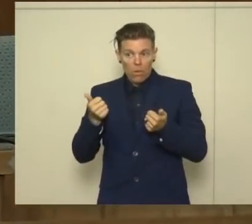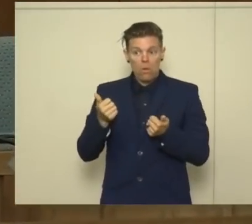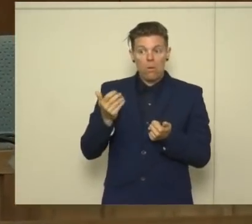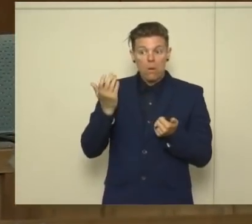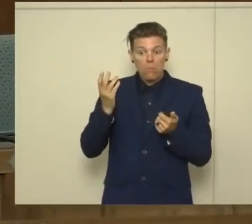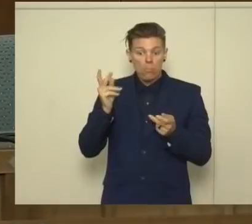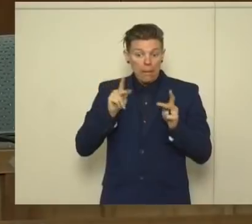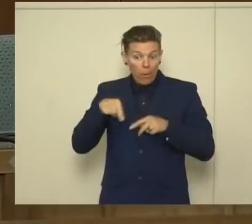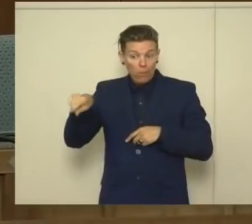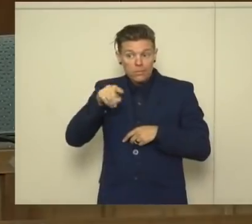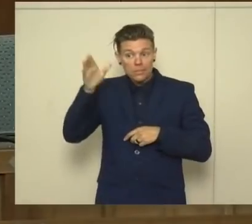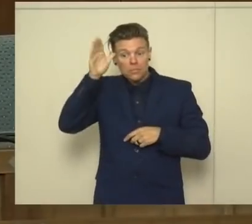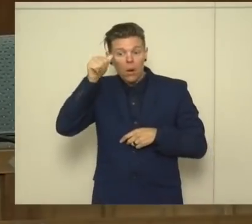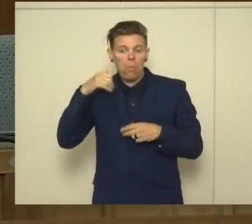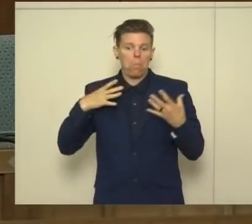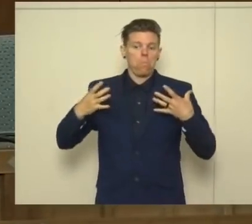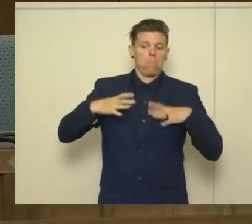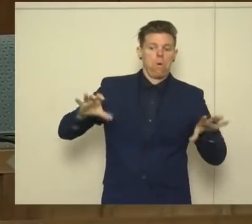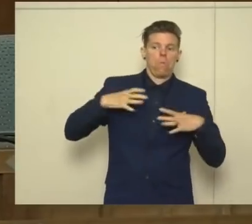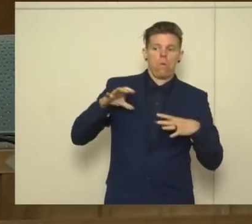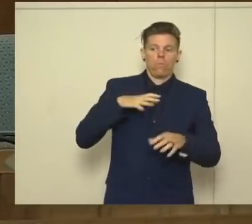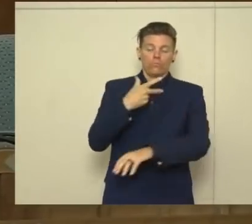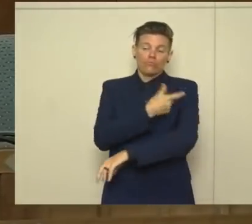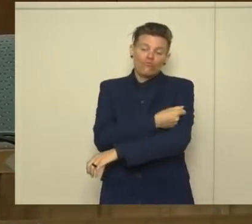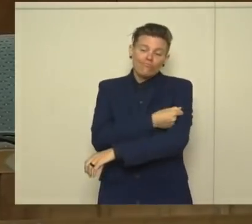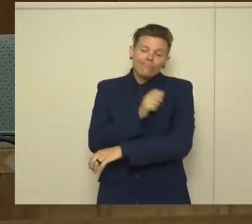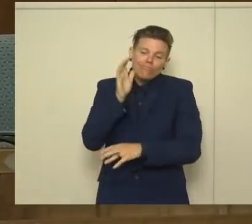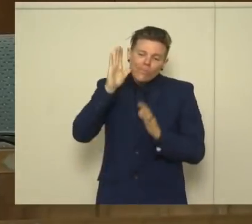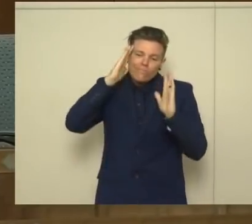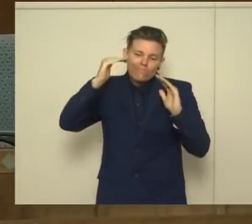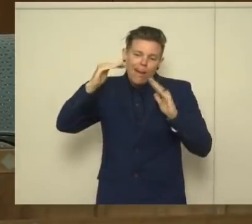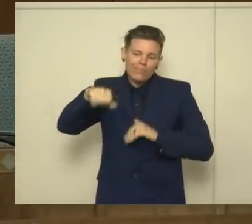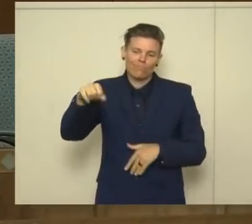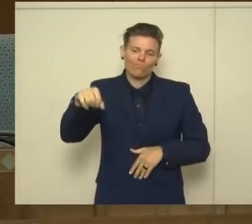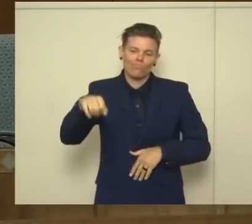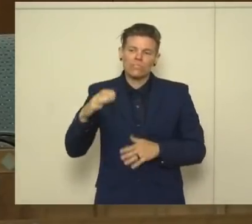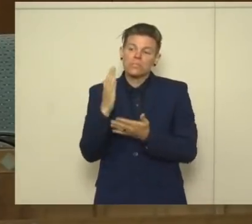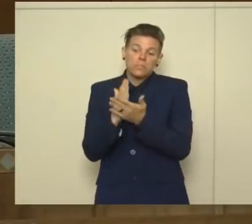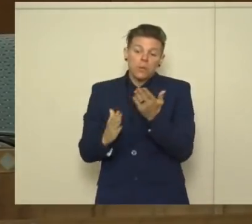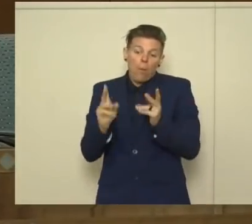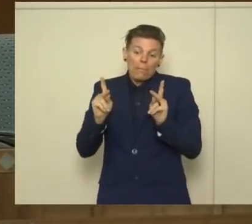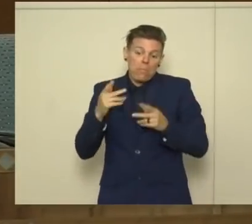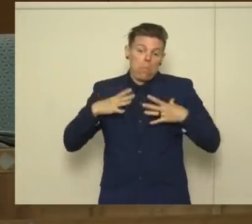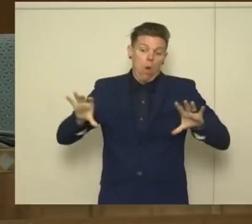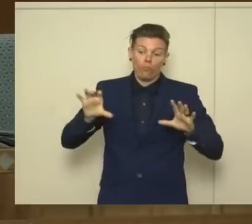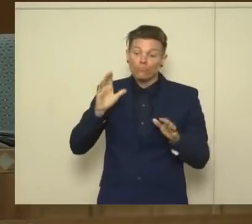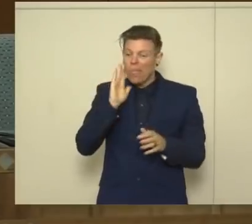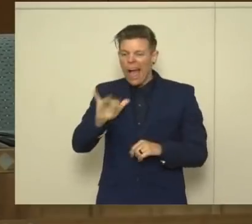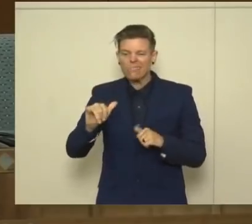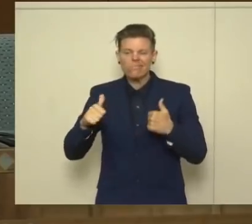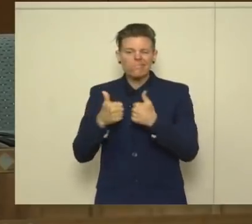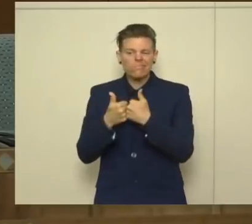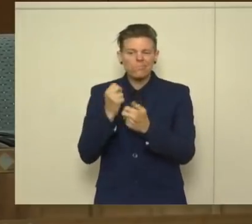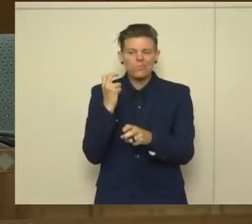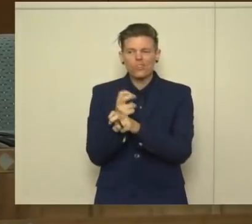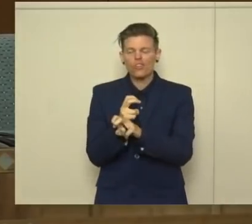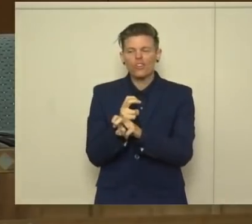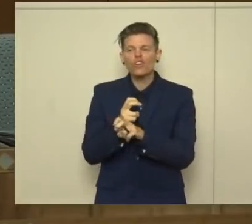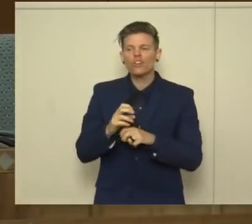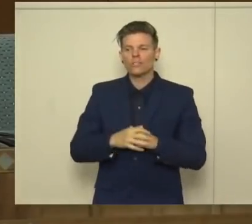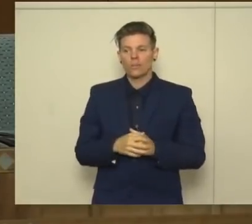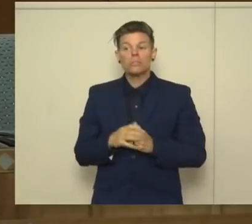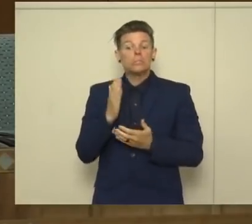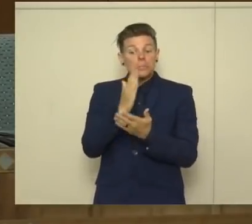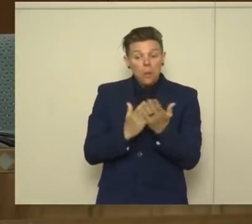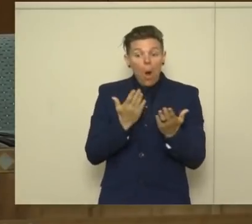will absolutely be challenges for sure. And there's some things we know and things we don't know. So for example, we don't know